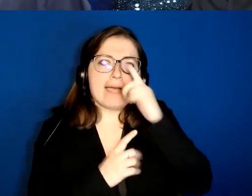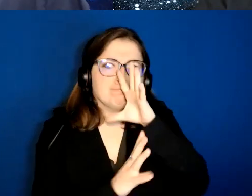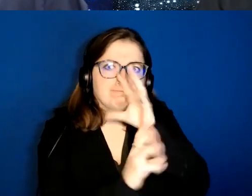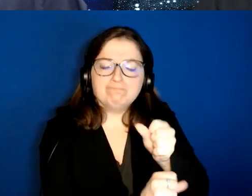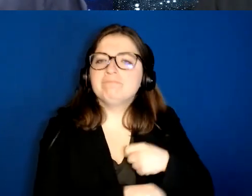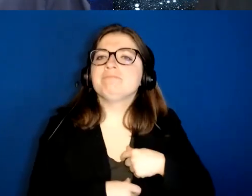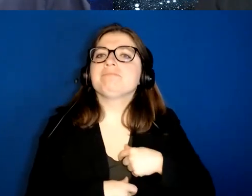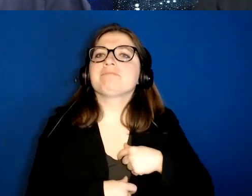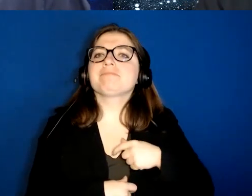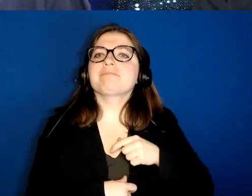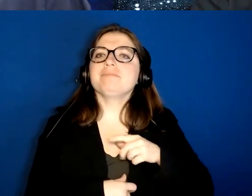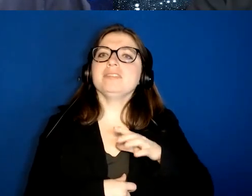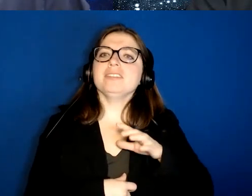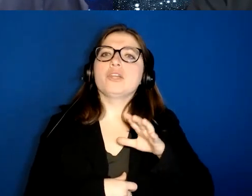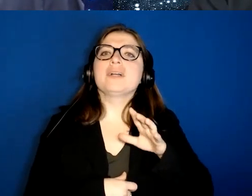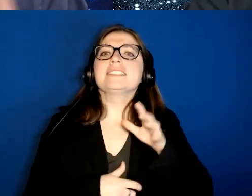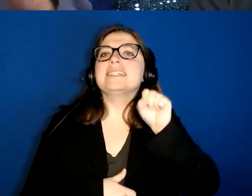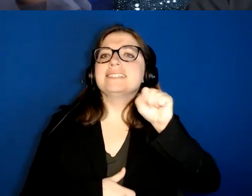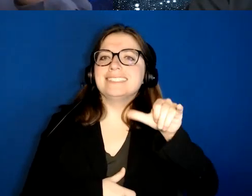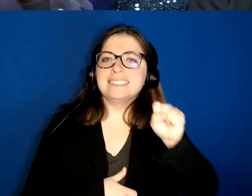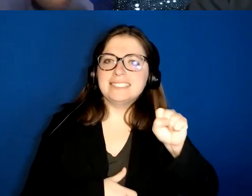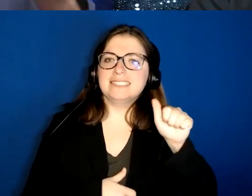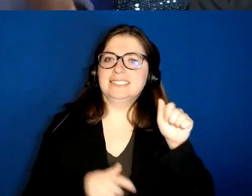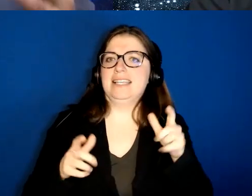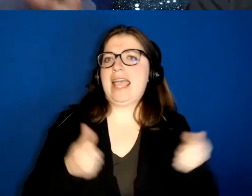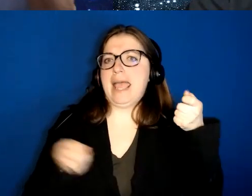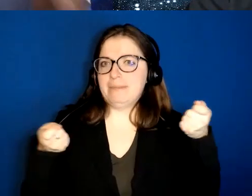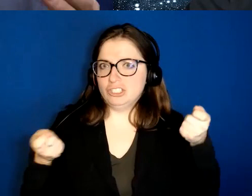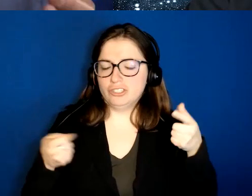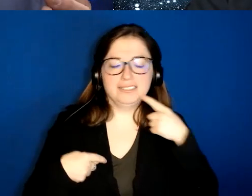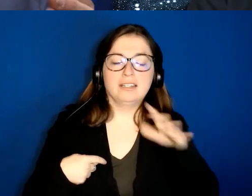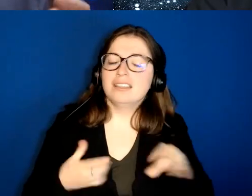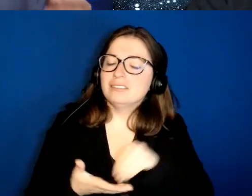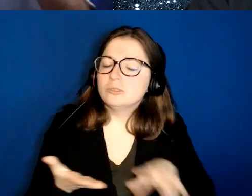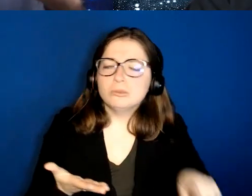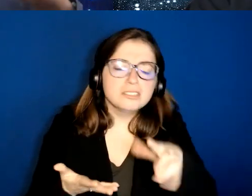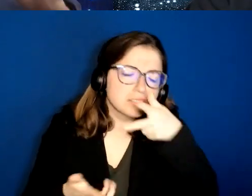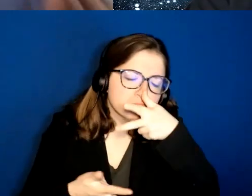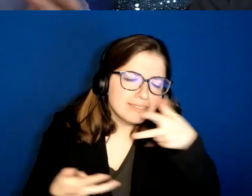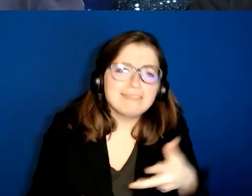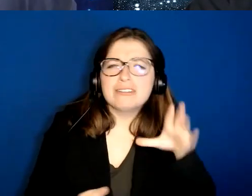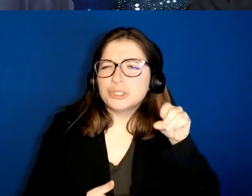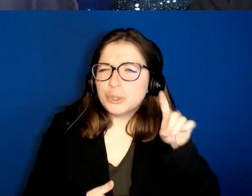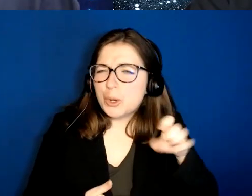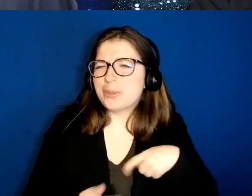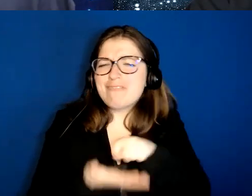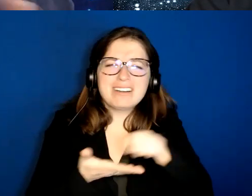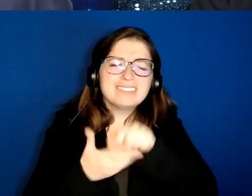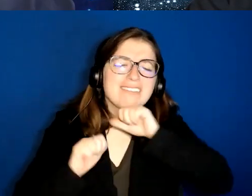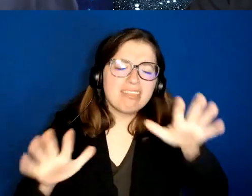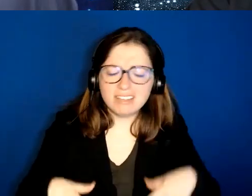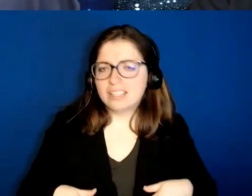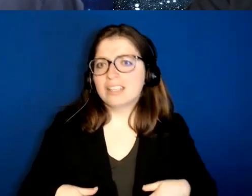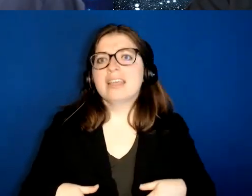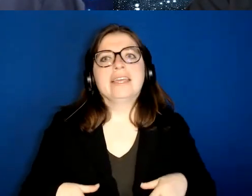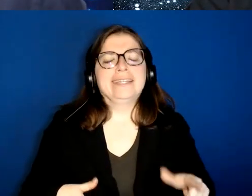sysadmin who said, oh, these students are writing terrible code. They don't know anything about it. So I said, you know, there's got to be